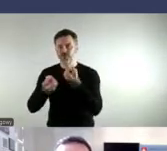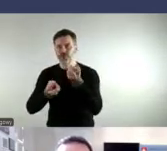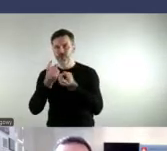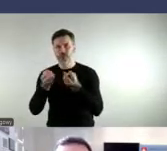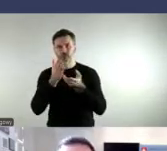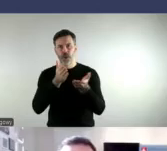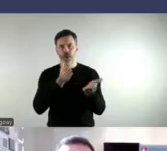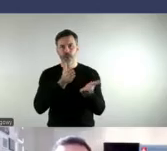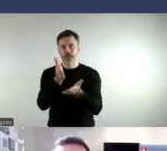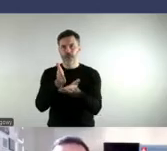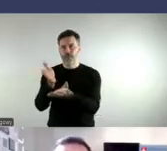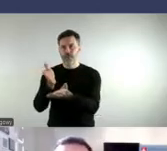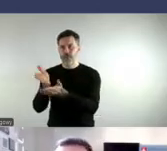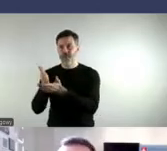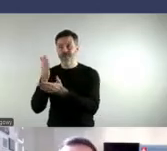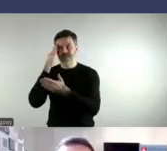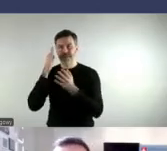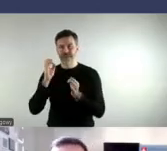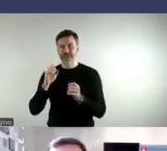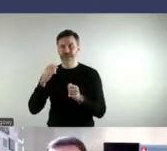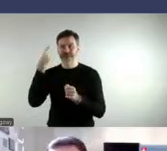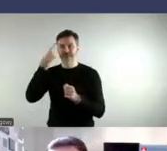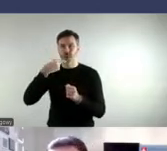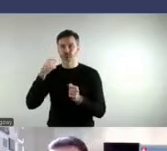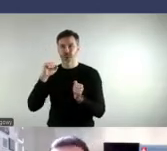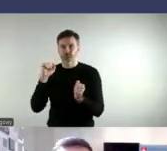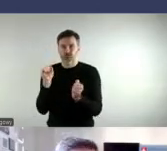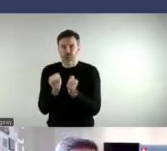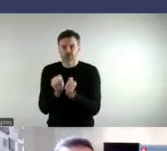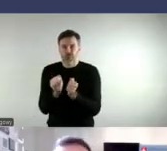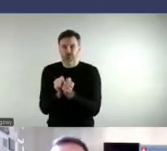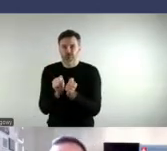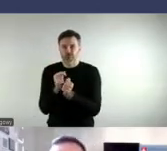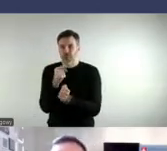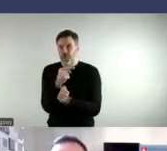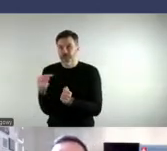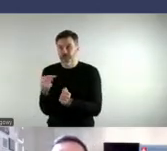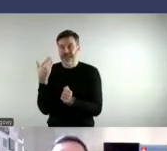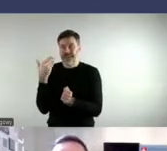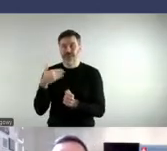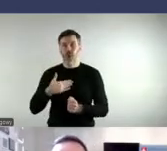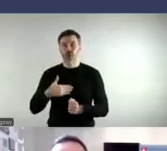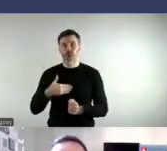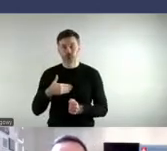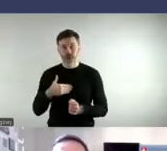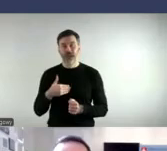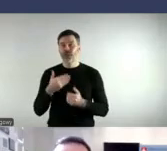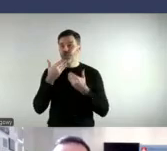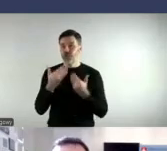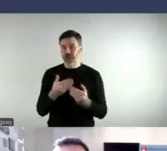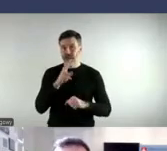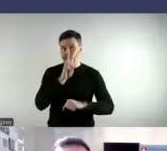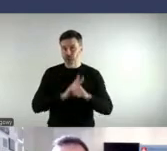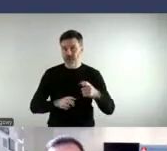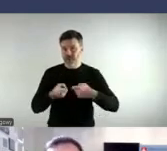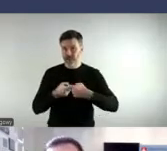seeking people who are homeless and supporting them in the situation of frost. Recently,